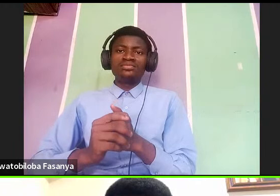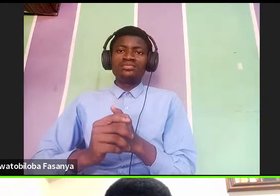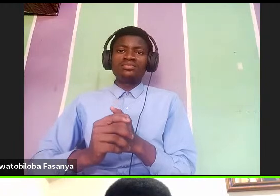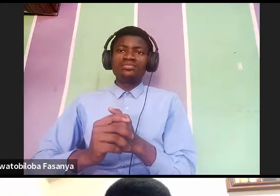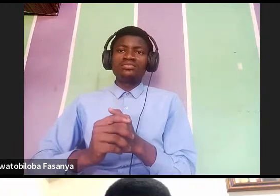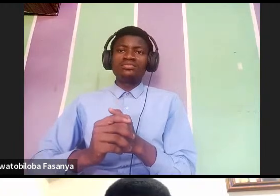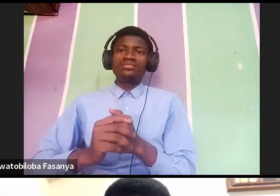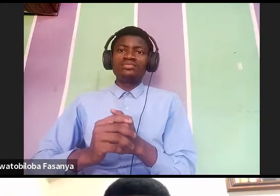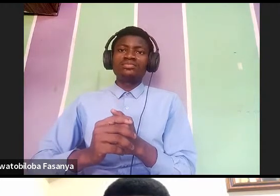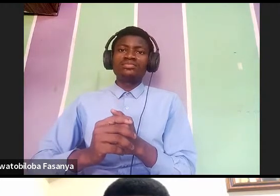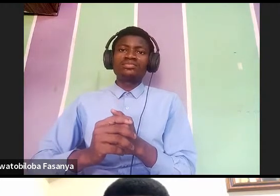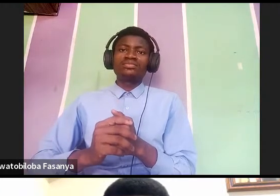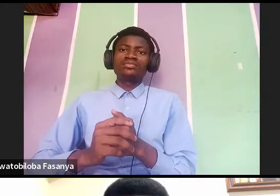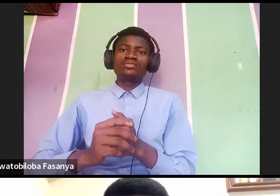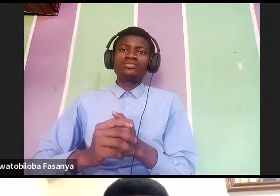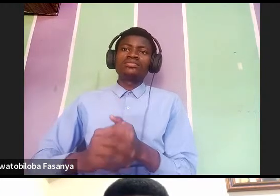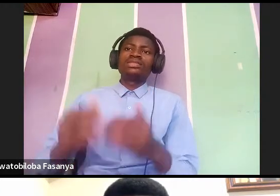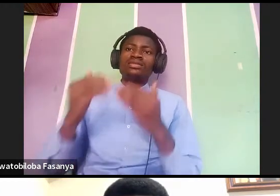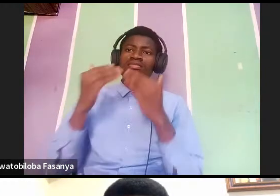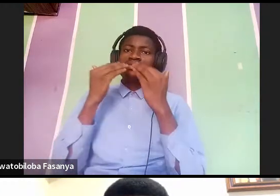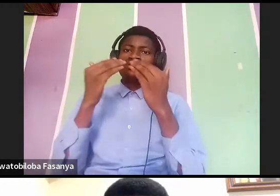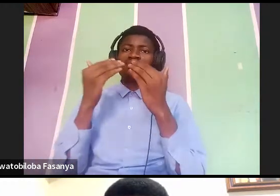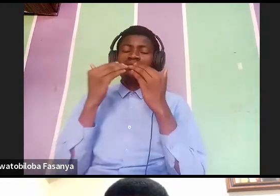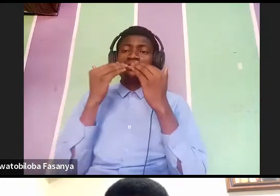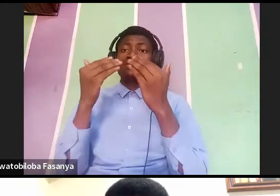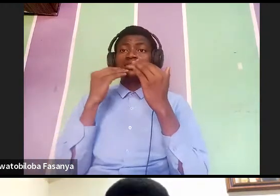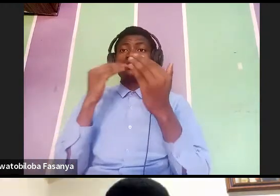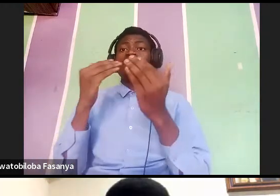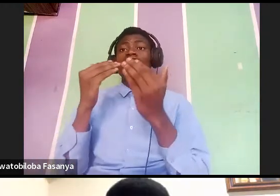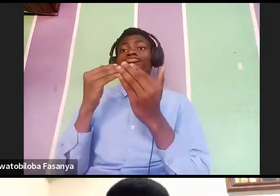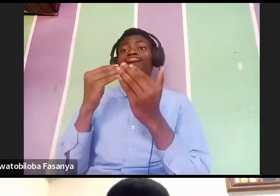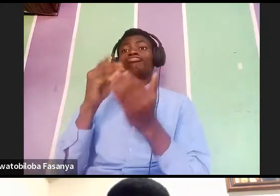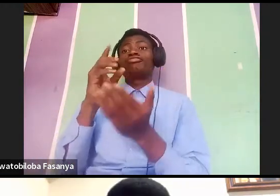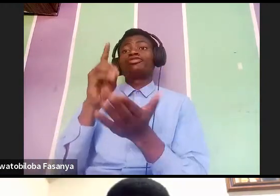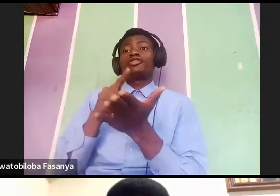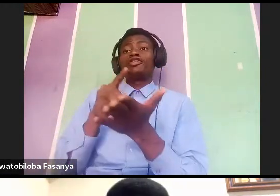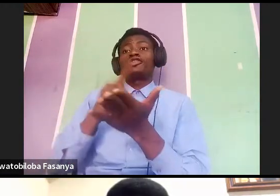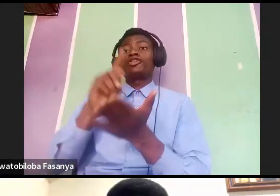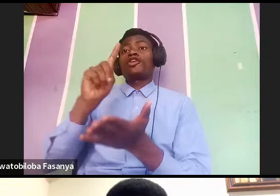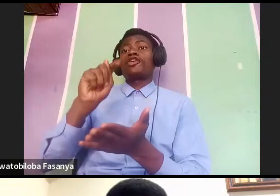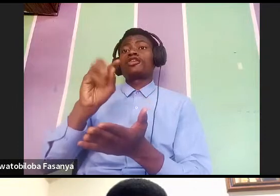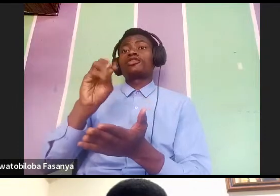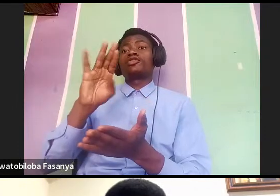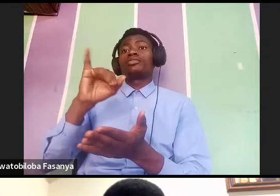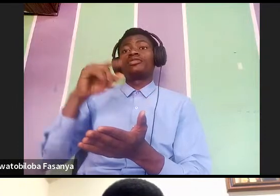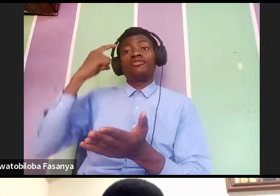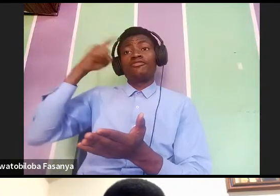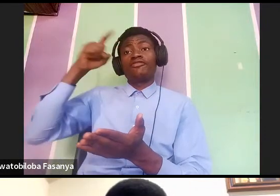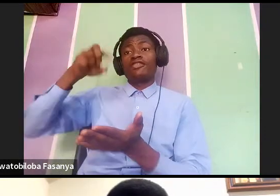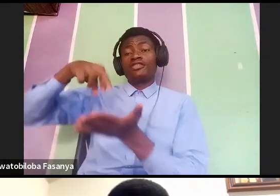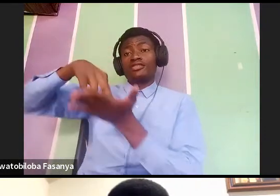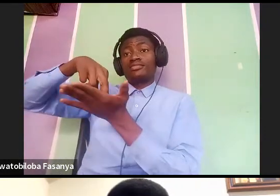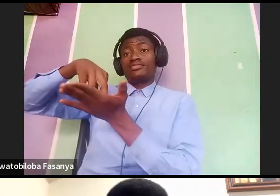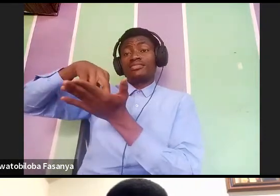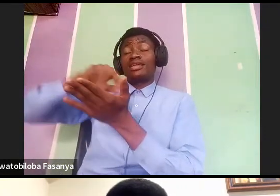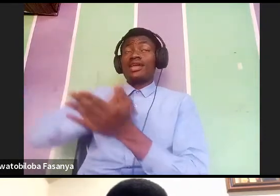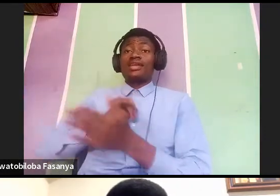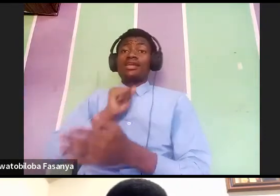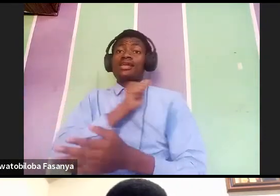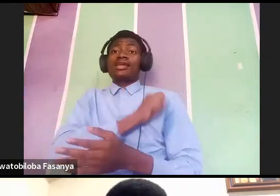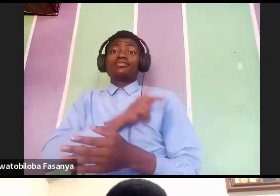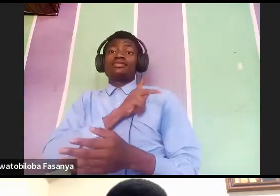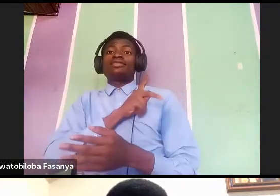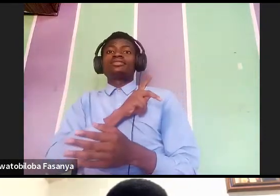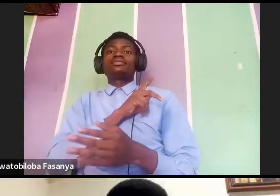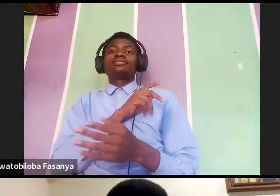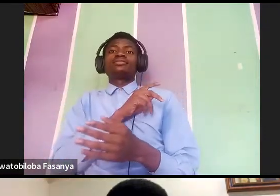Thank you, Dr. Toby, for standing in. I appreciate. Apparently, we're talking about emergency, and I had to go and handle